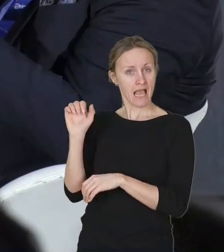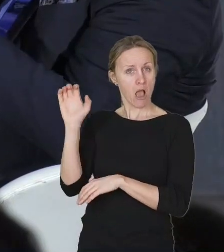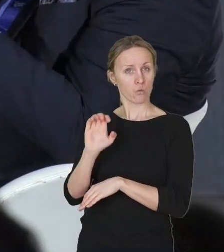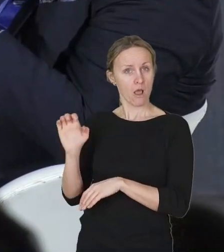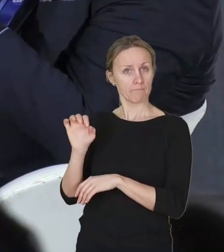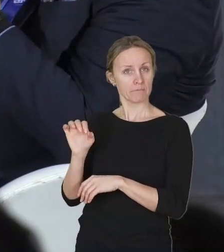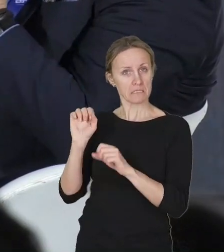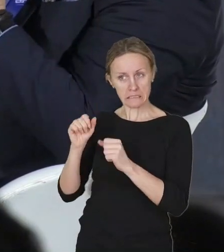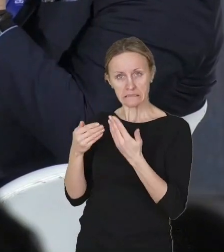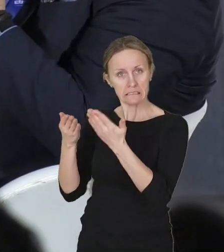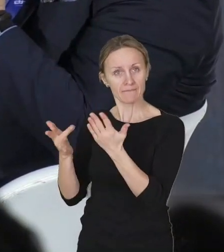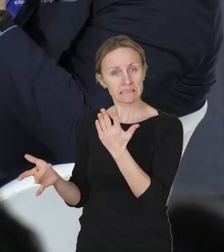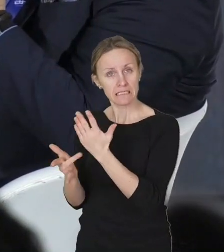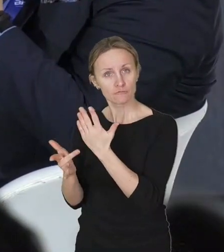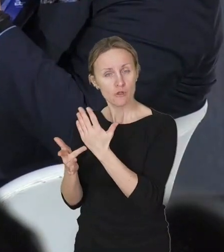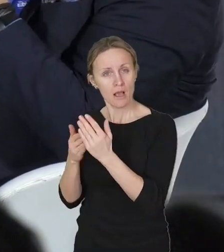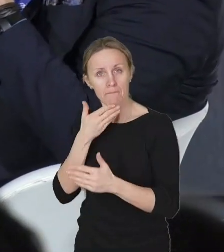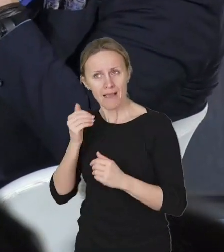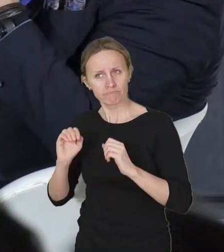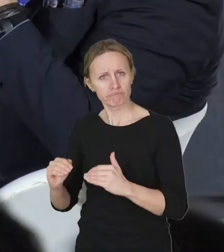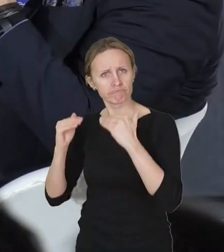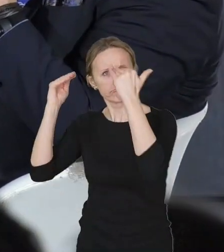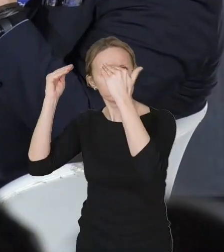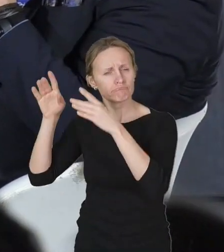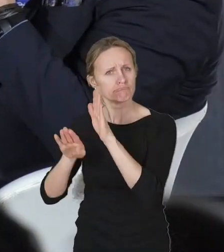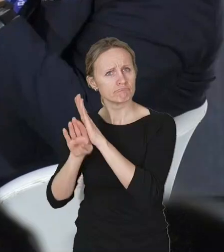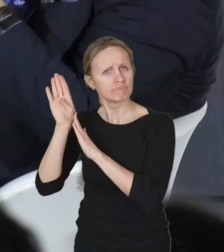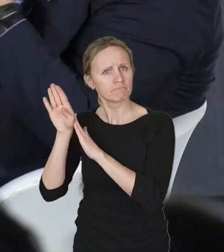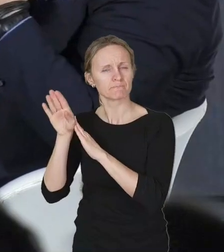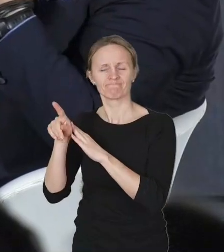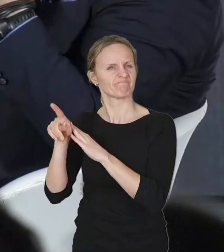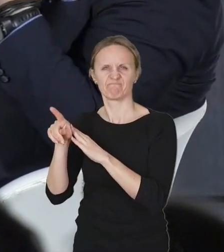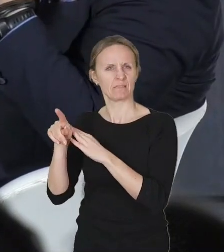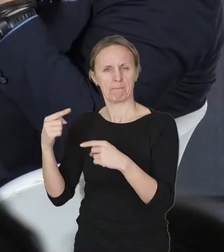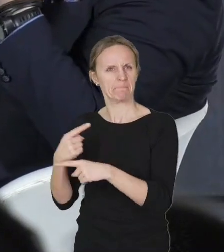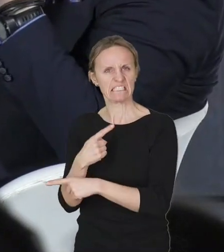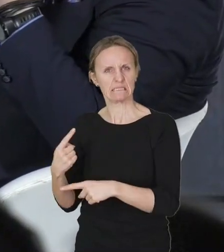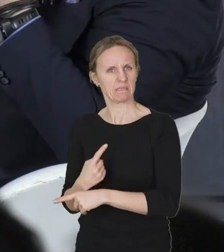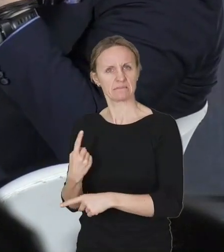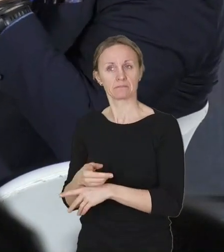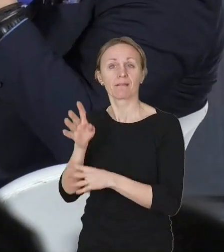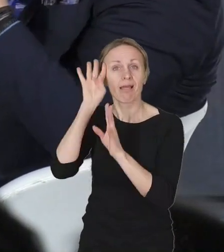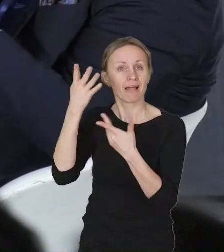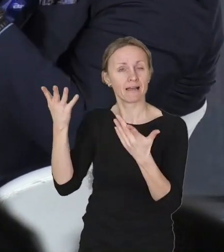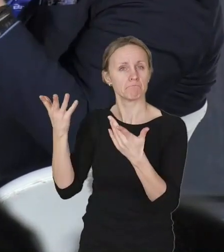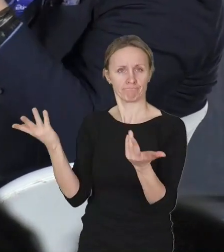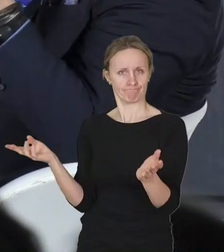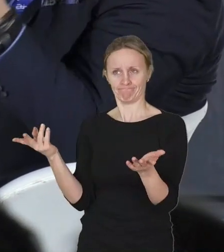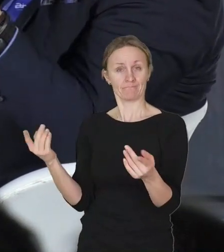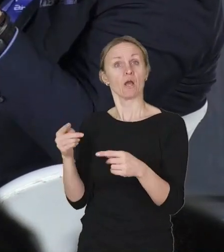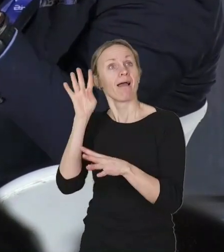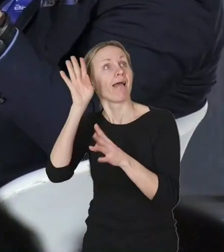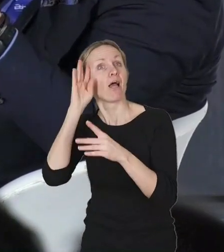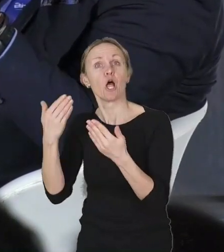technologies. And of course, the question is, for example, how excellence policy in